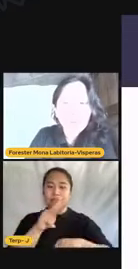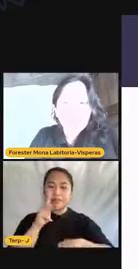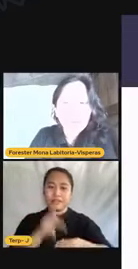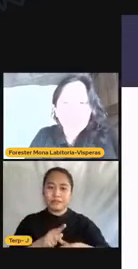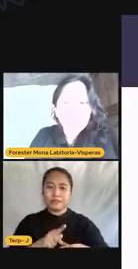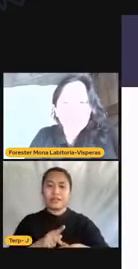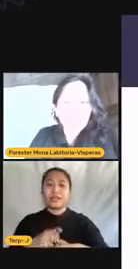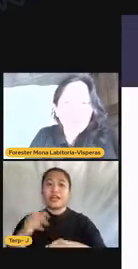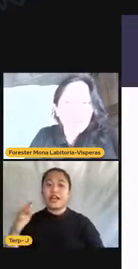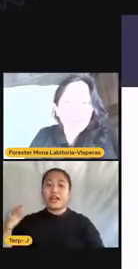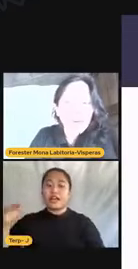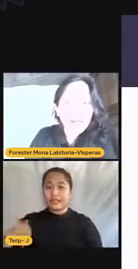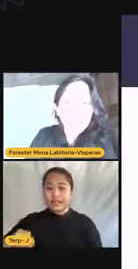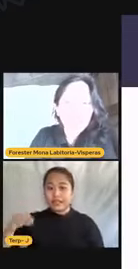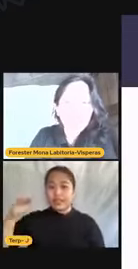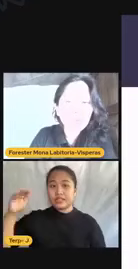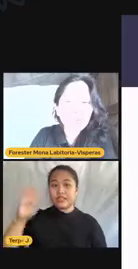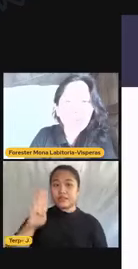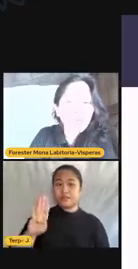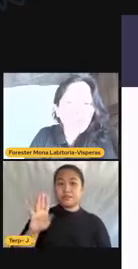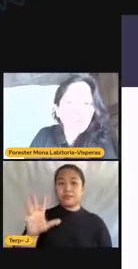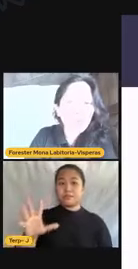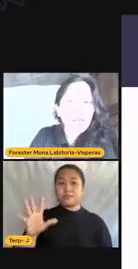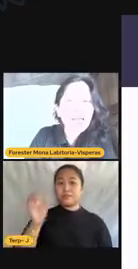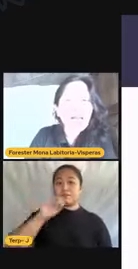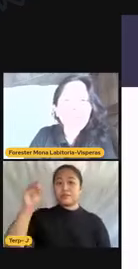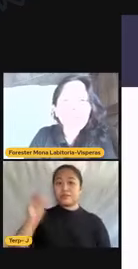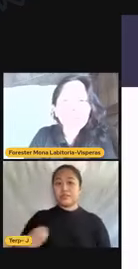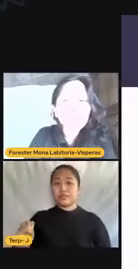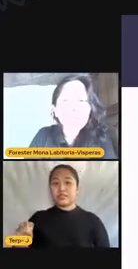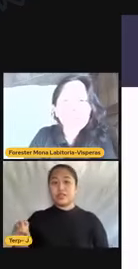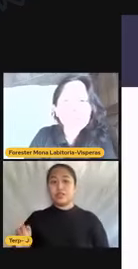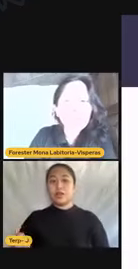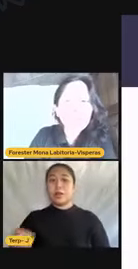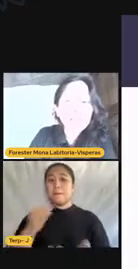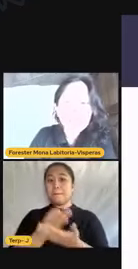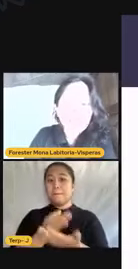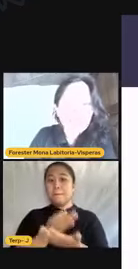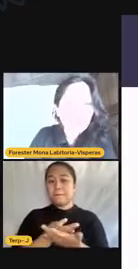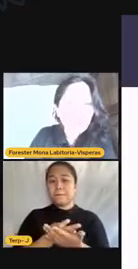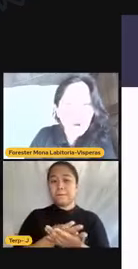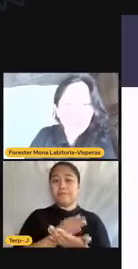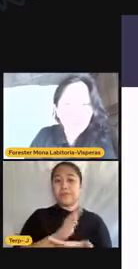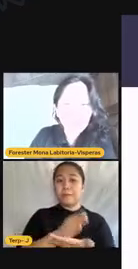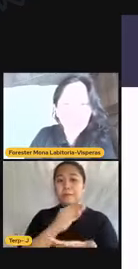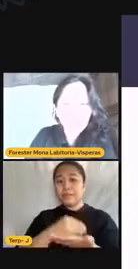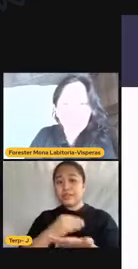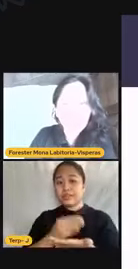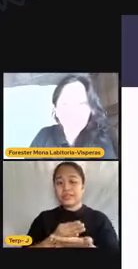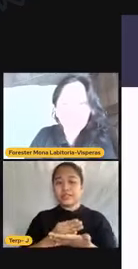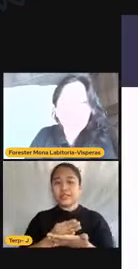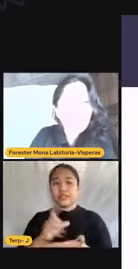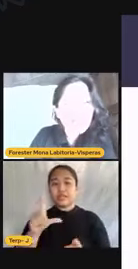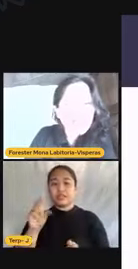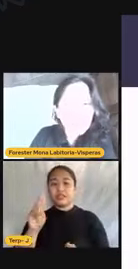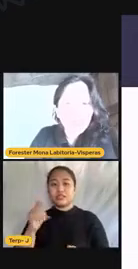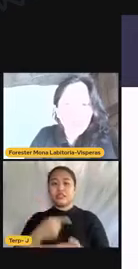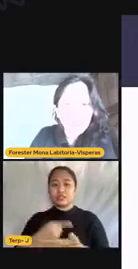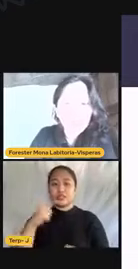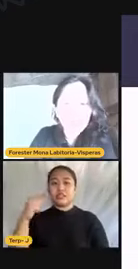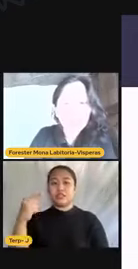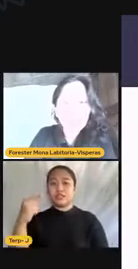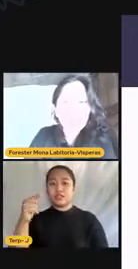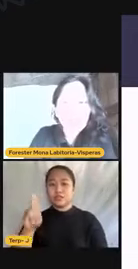daw po ng 45% yung budget ng mga LGUs. So we know ano ba yung services na we can expect from our community.